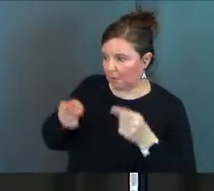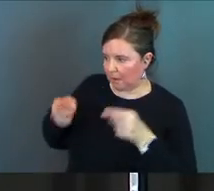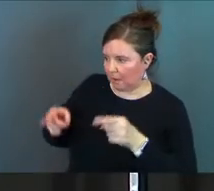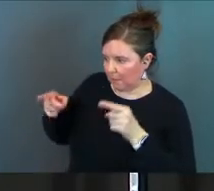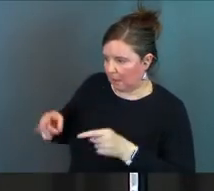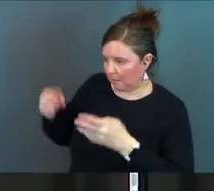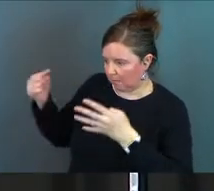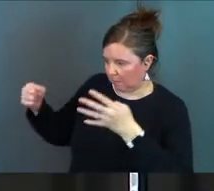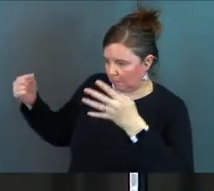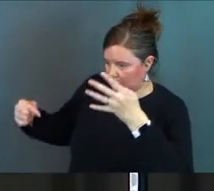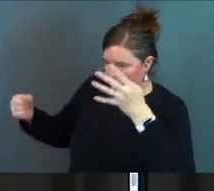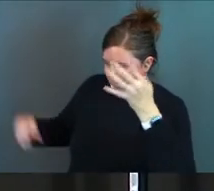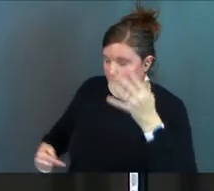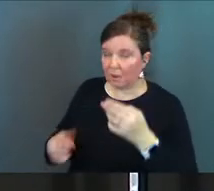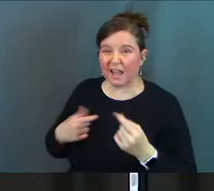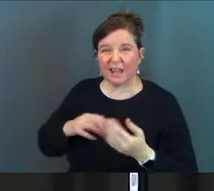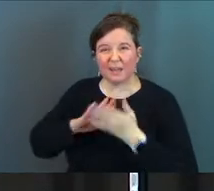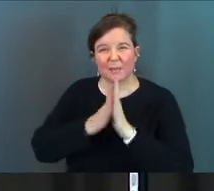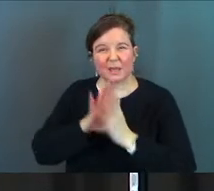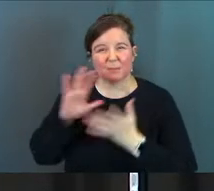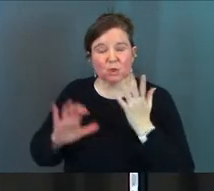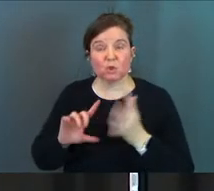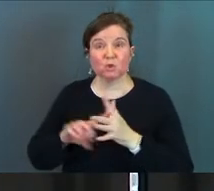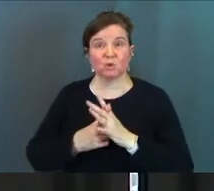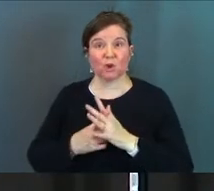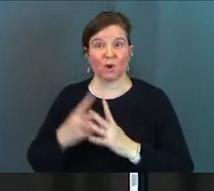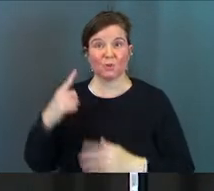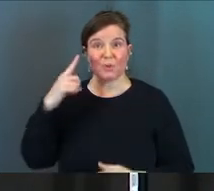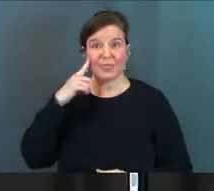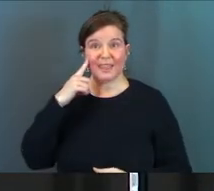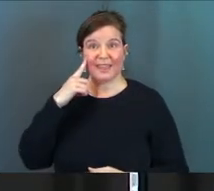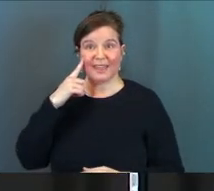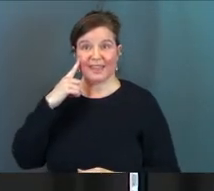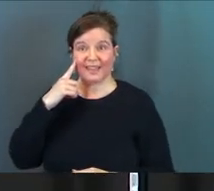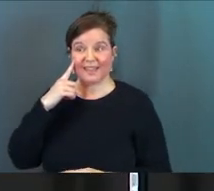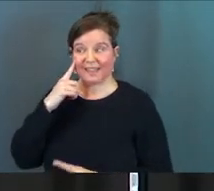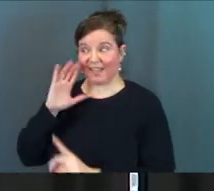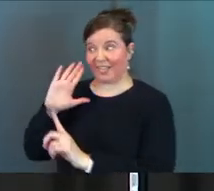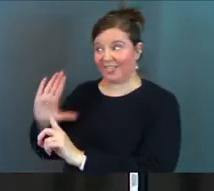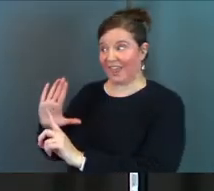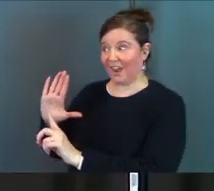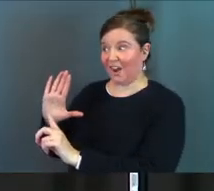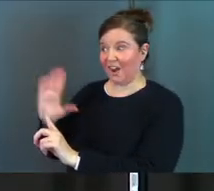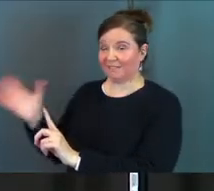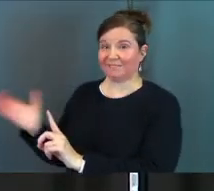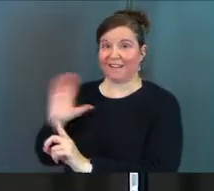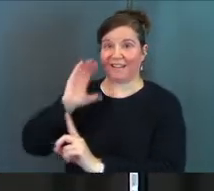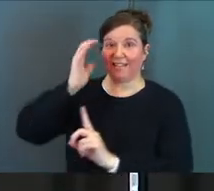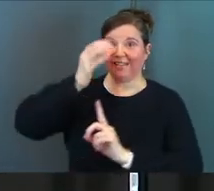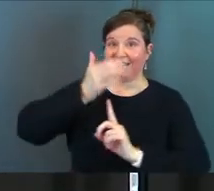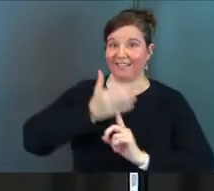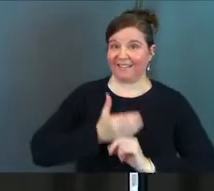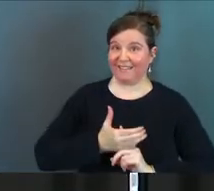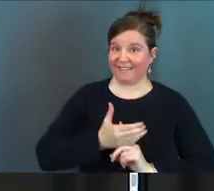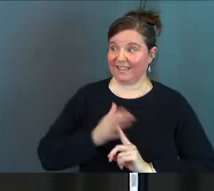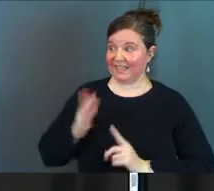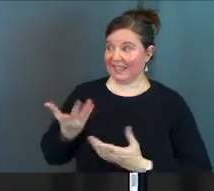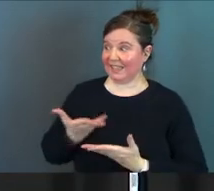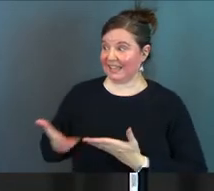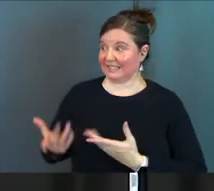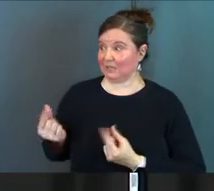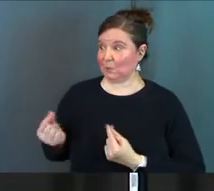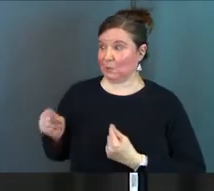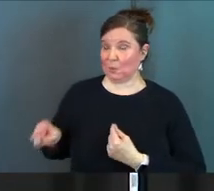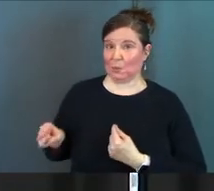And what starts to get a little bit confusing is you start to think, as a second chair Christian, you start to think it's the things that they